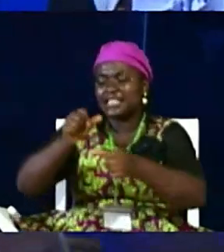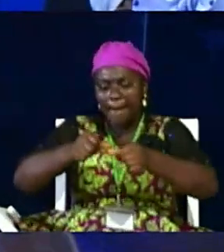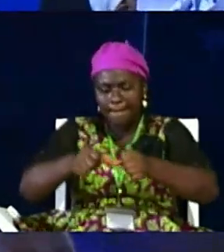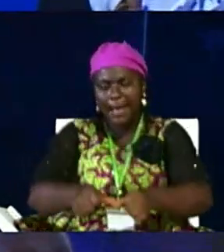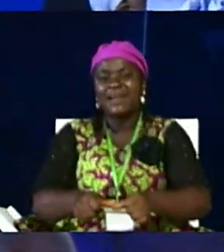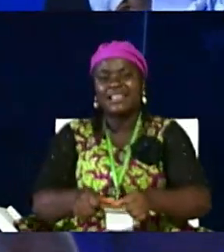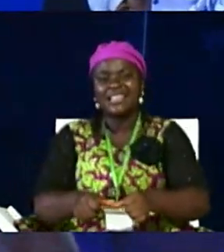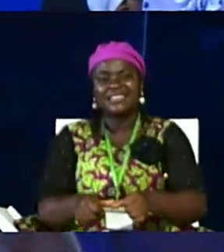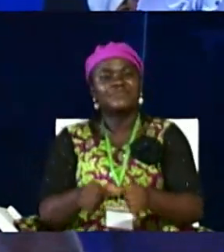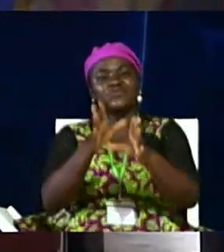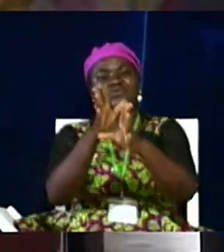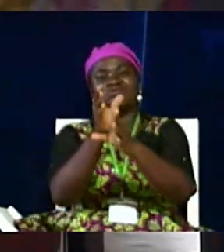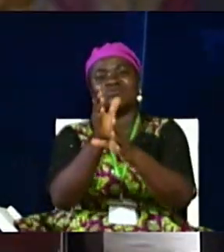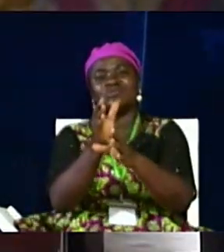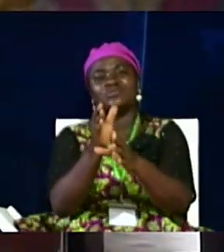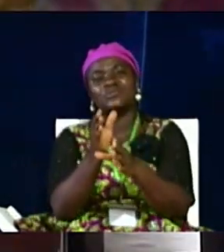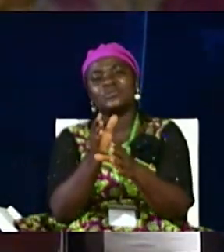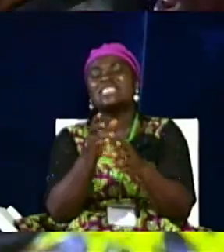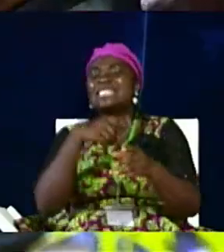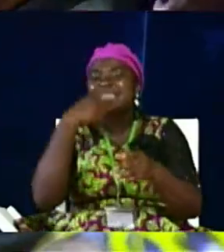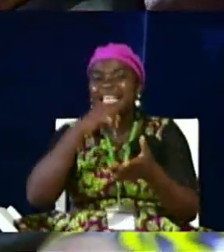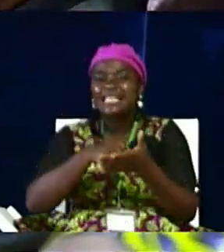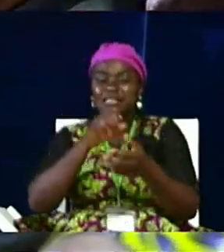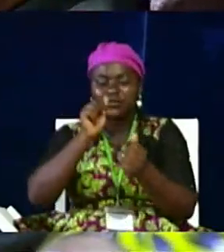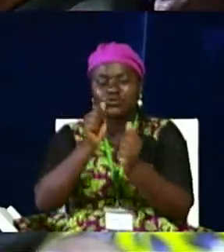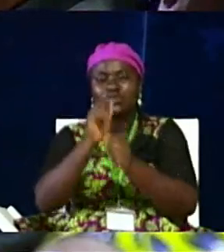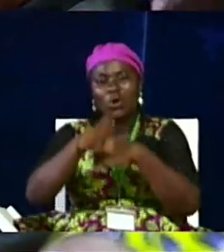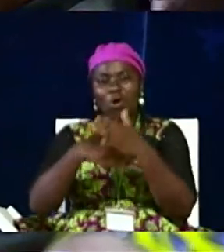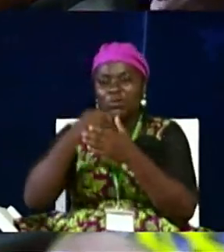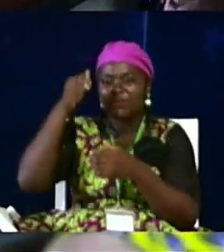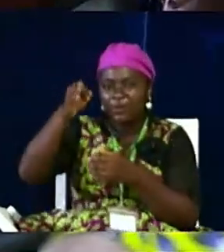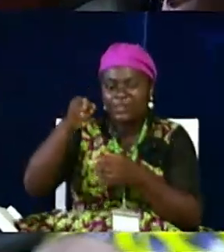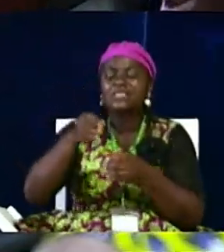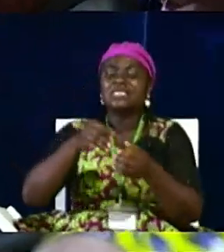Please say it with all force.